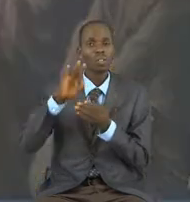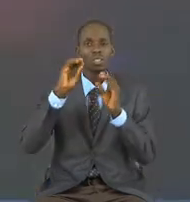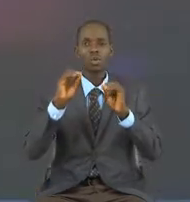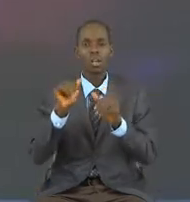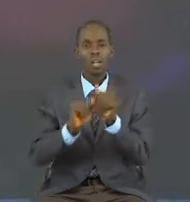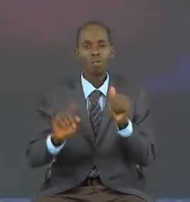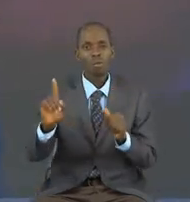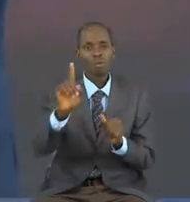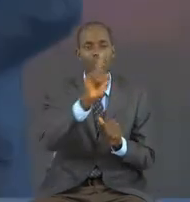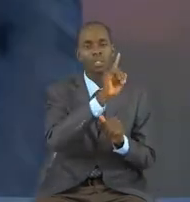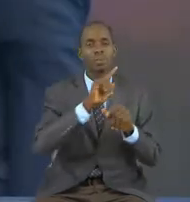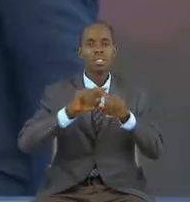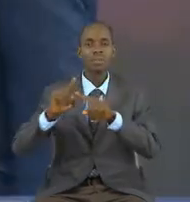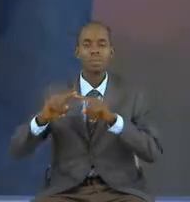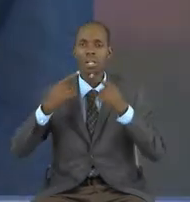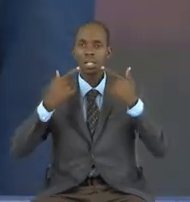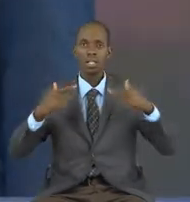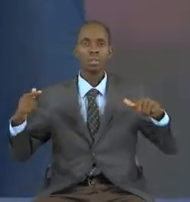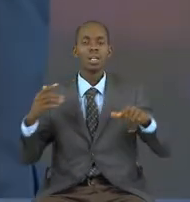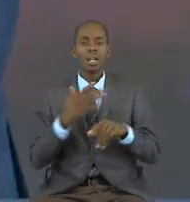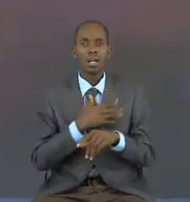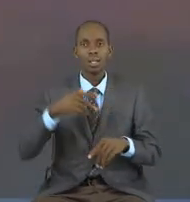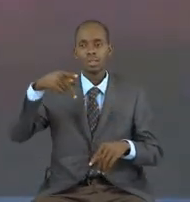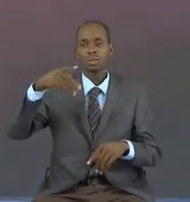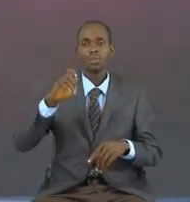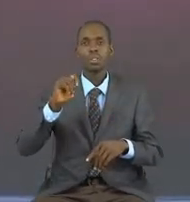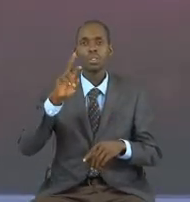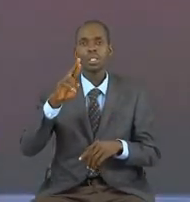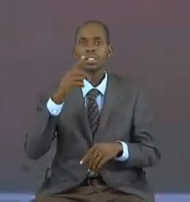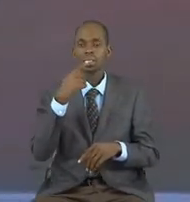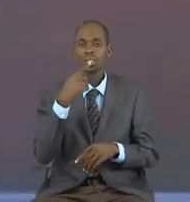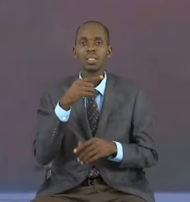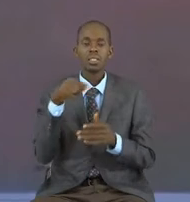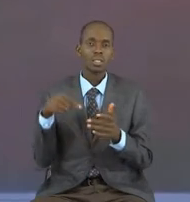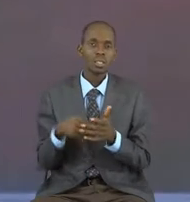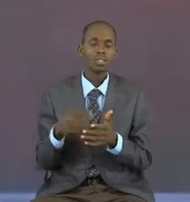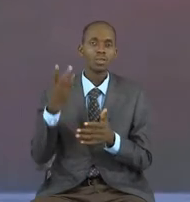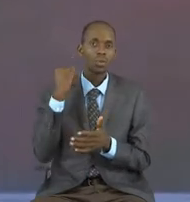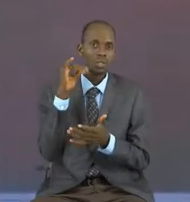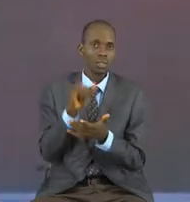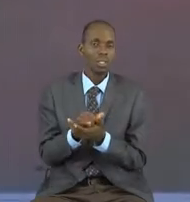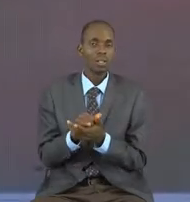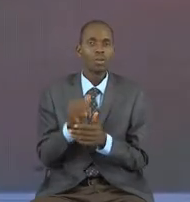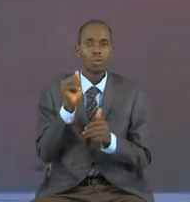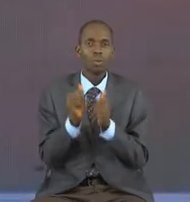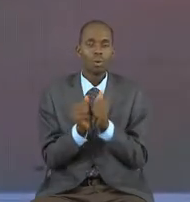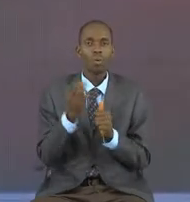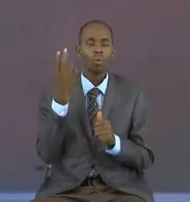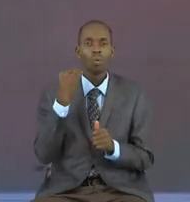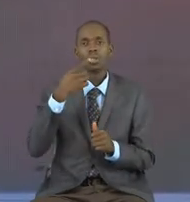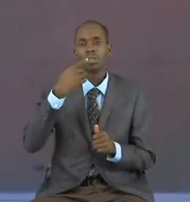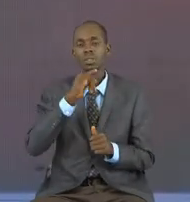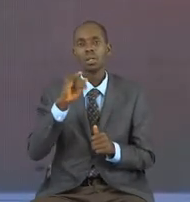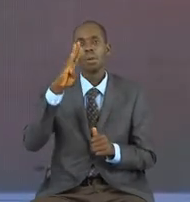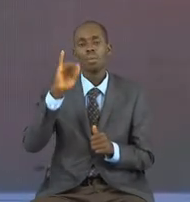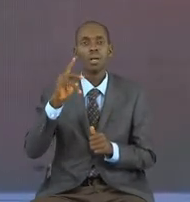said, this is that which was spoken by the prophet Joel. Look